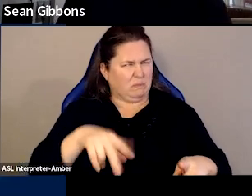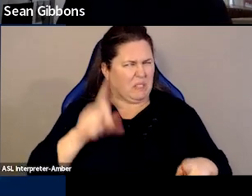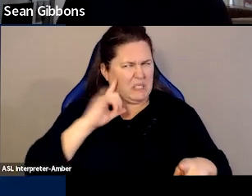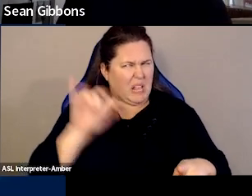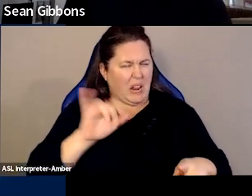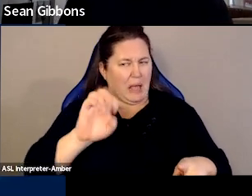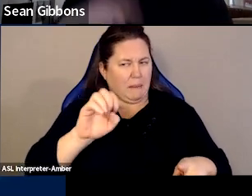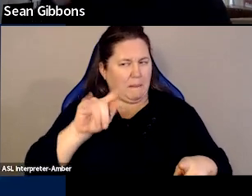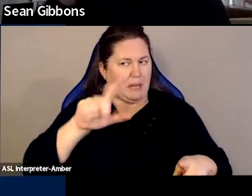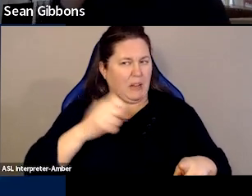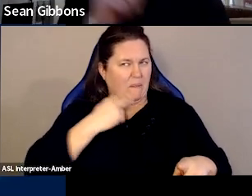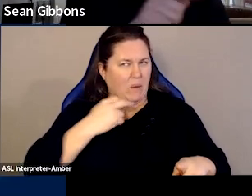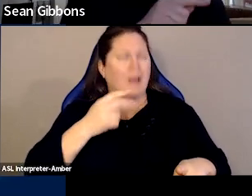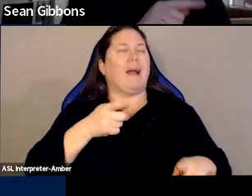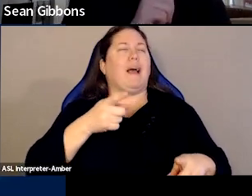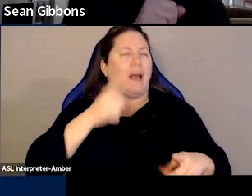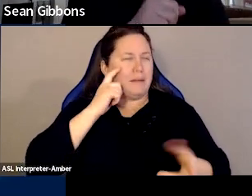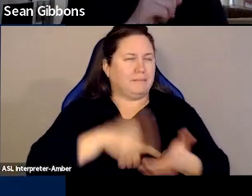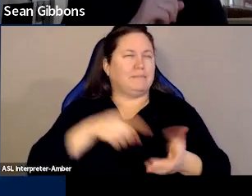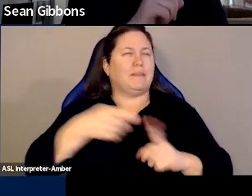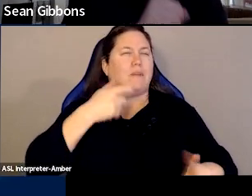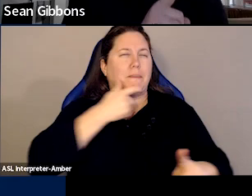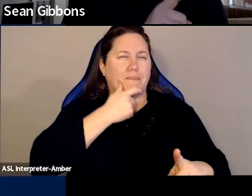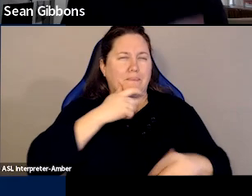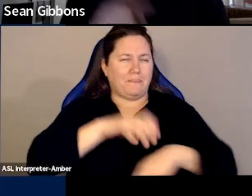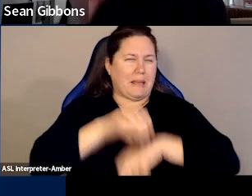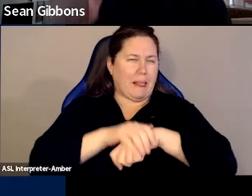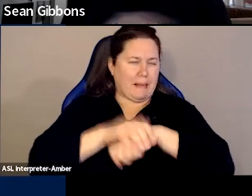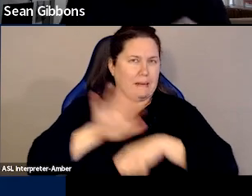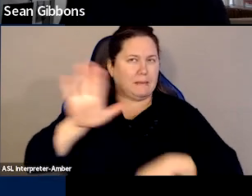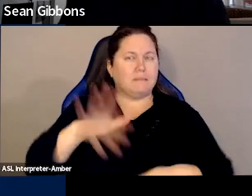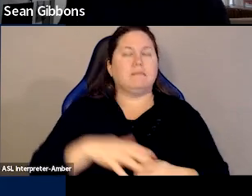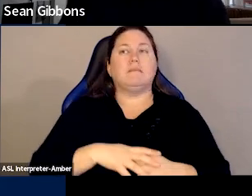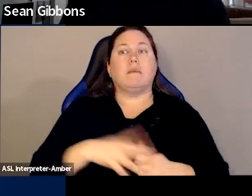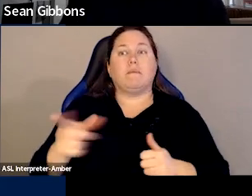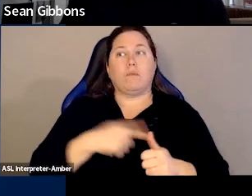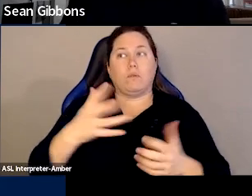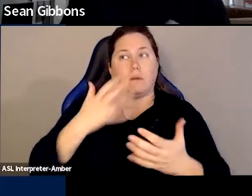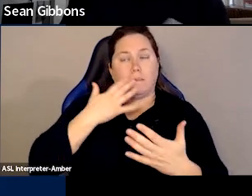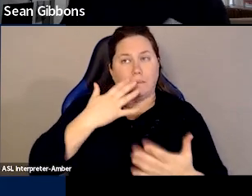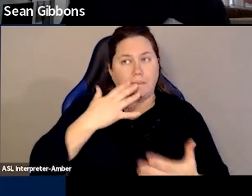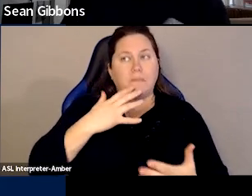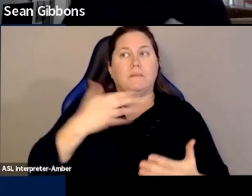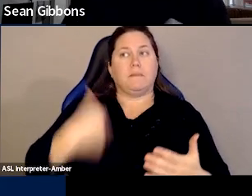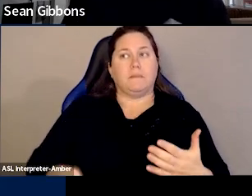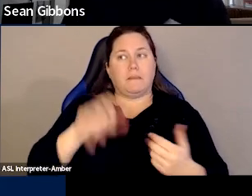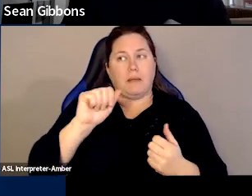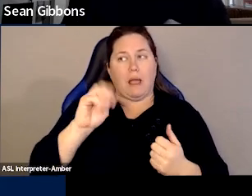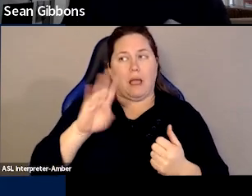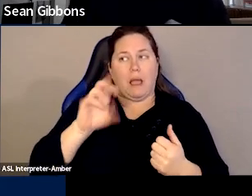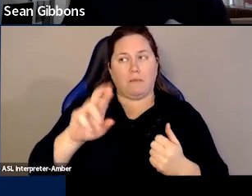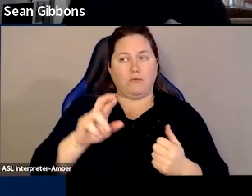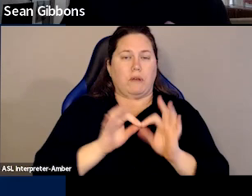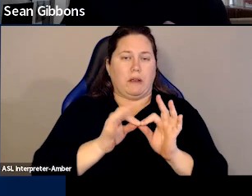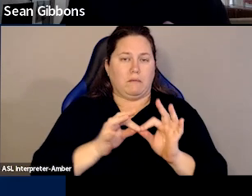Sam's going to join us in just a quick minute. Before we go to that, just want to give a little bit of gratitude. Our friend Amber is offering ASL services. She's coming